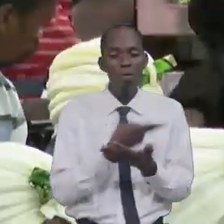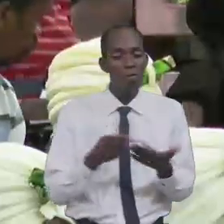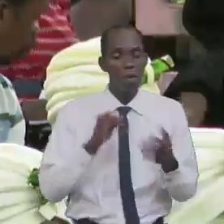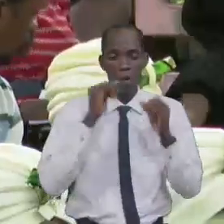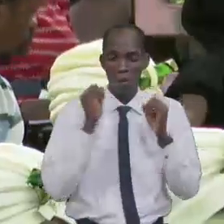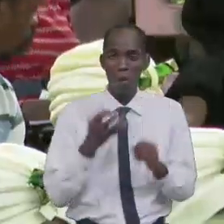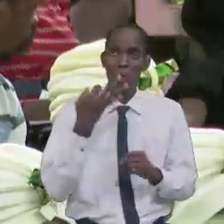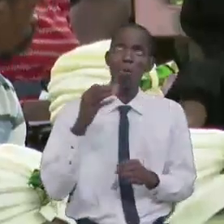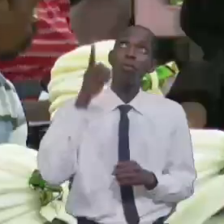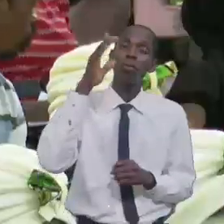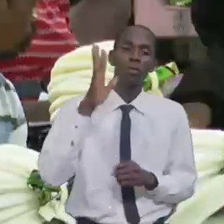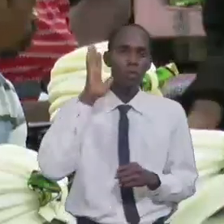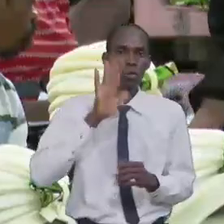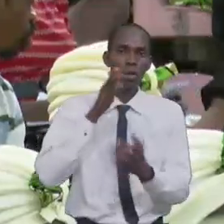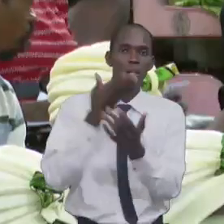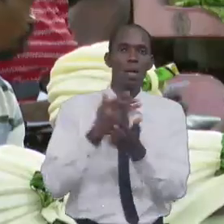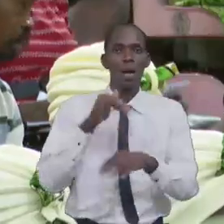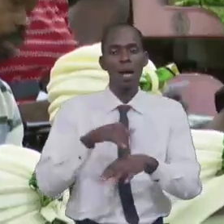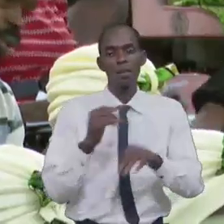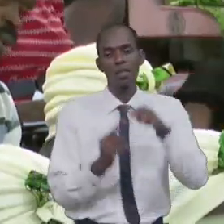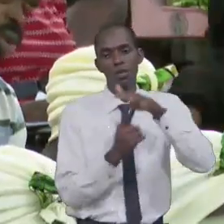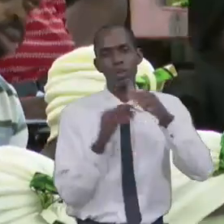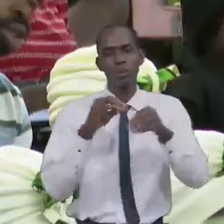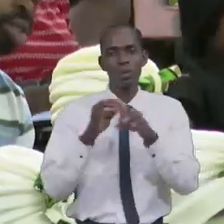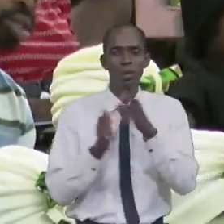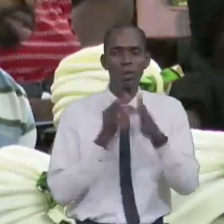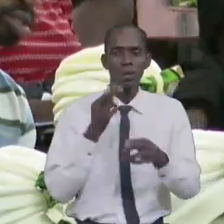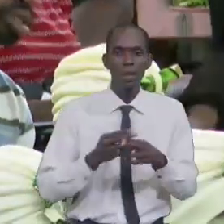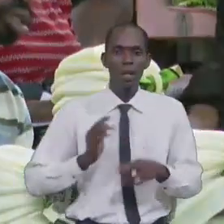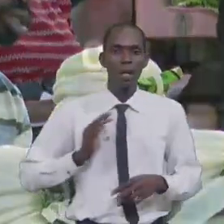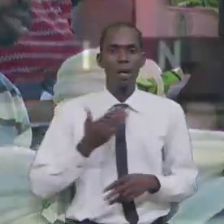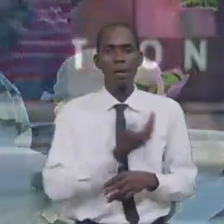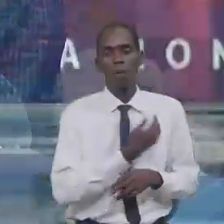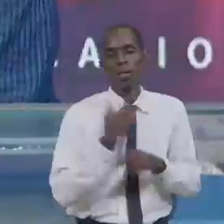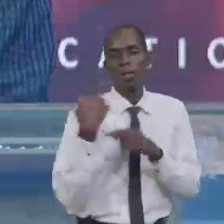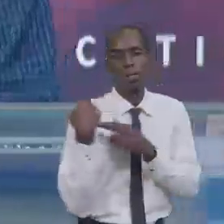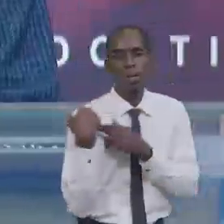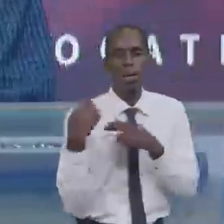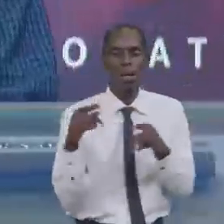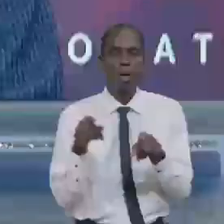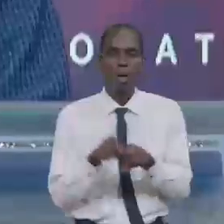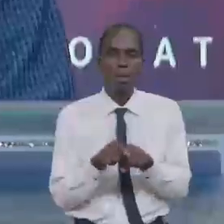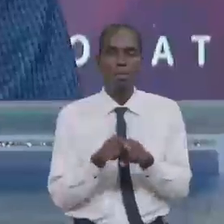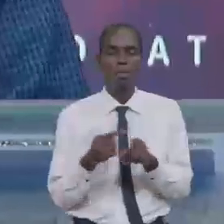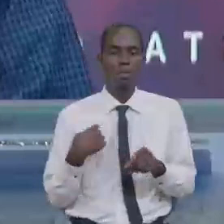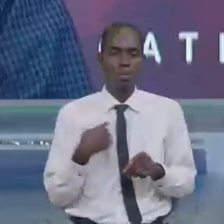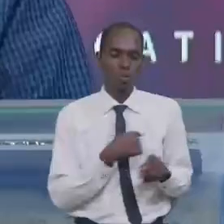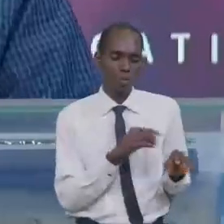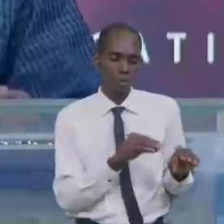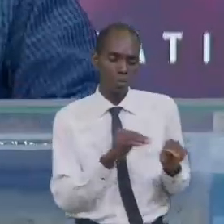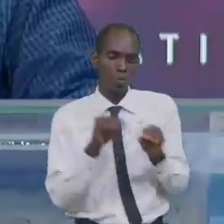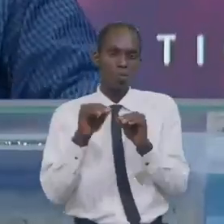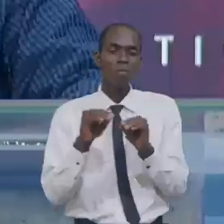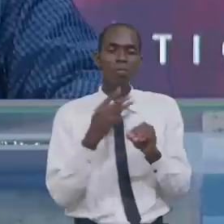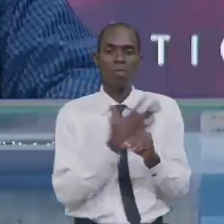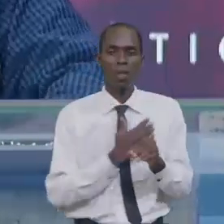there. Amen. Our responsibility as we move on and we